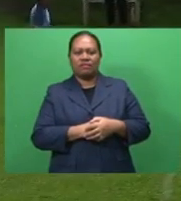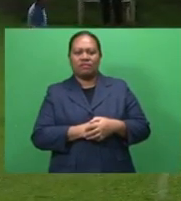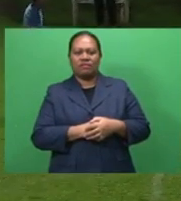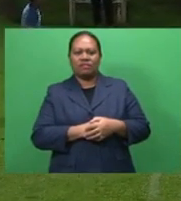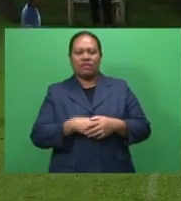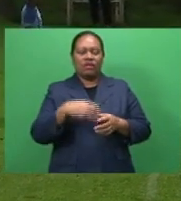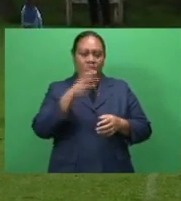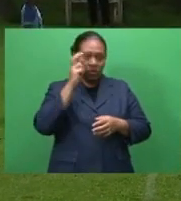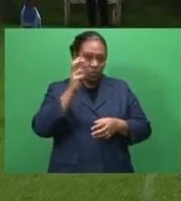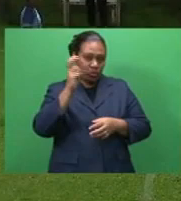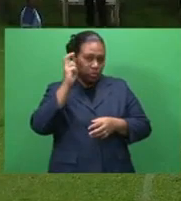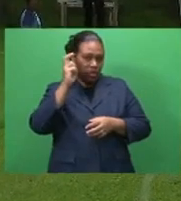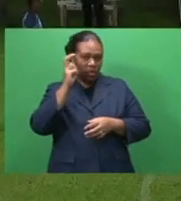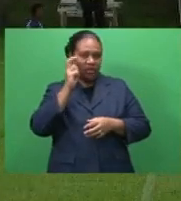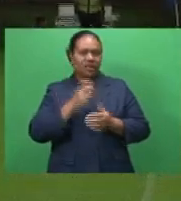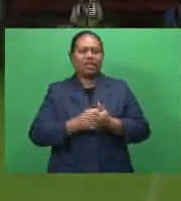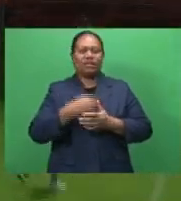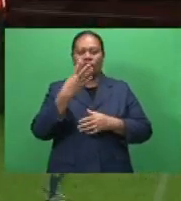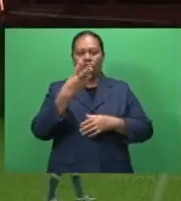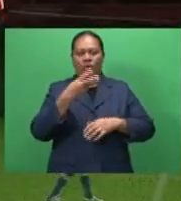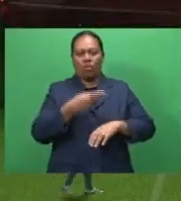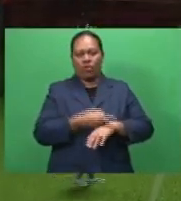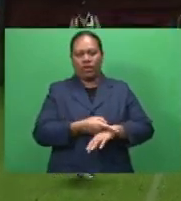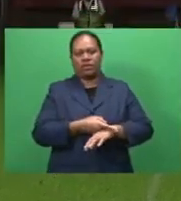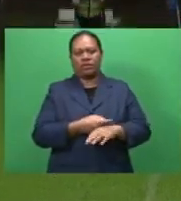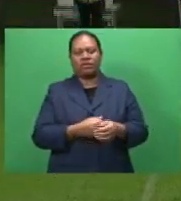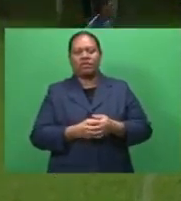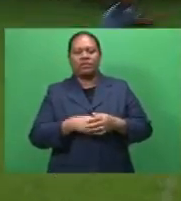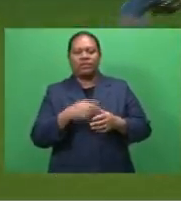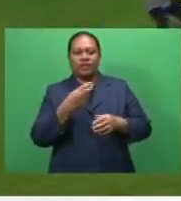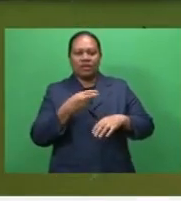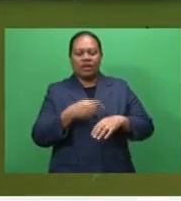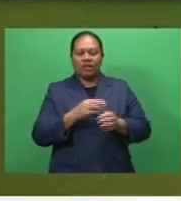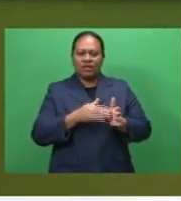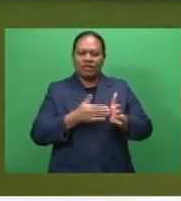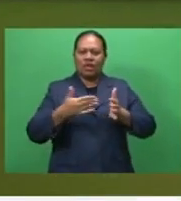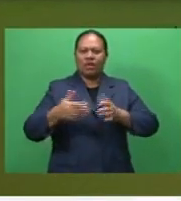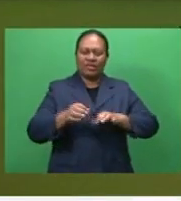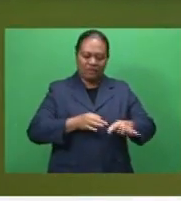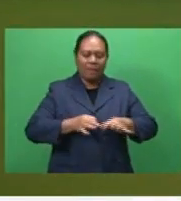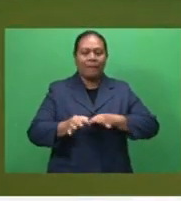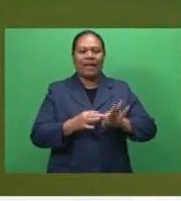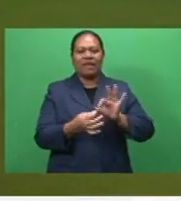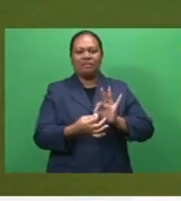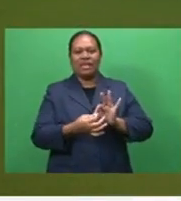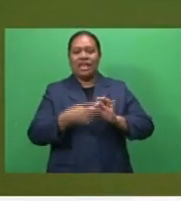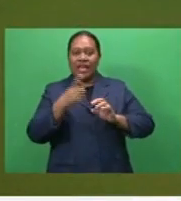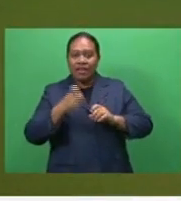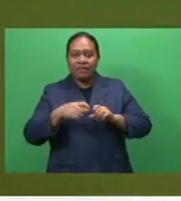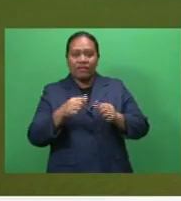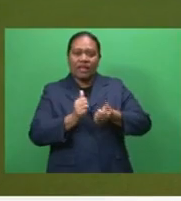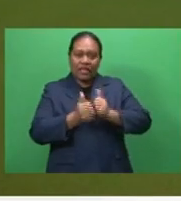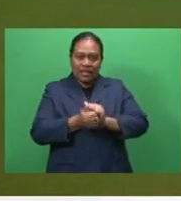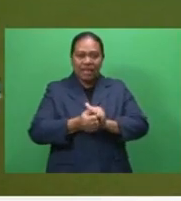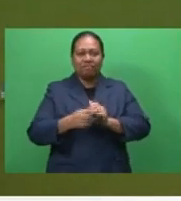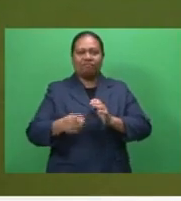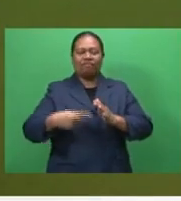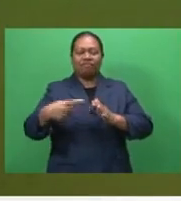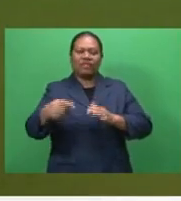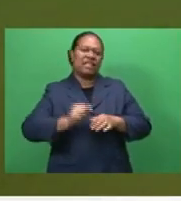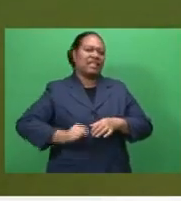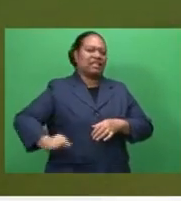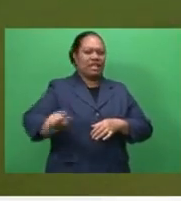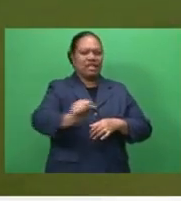the minimum requirement for training is 4 weeks. The FRU also has a plan B if games will be played in empty